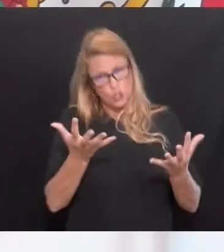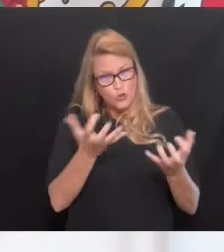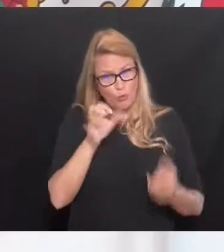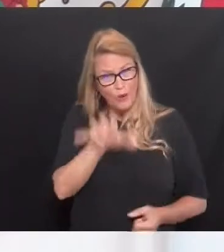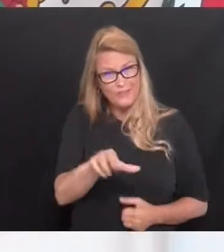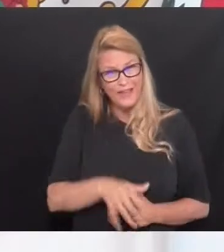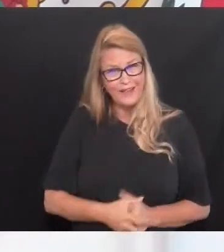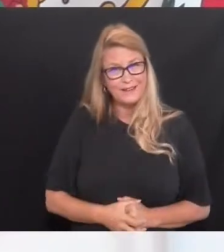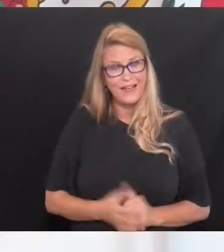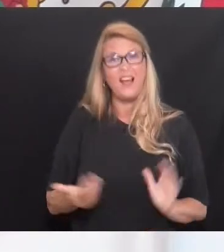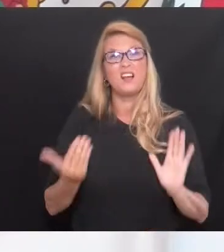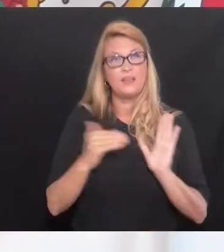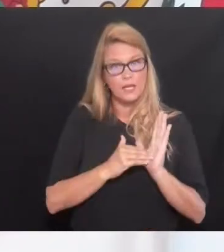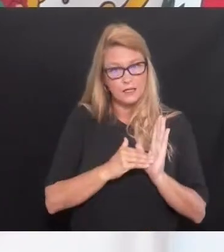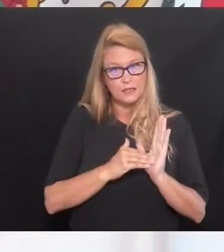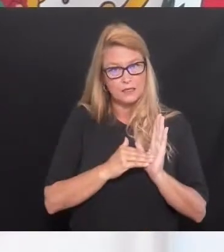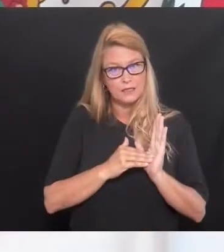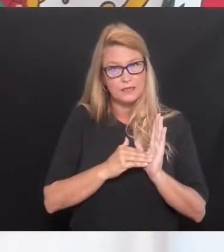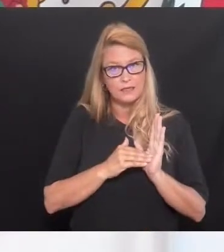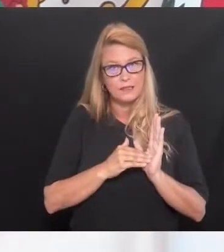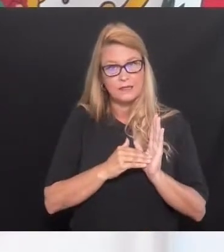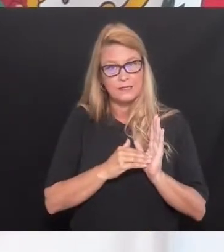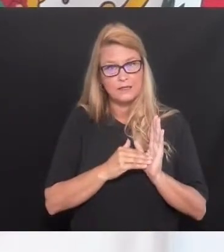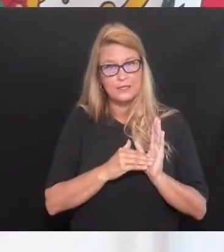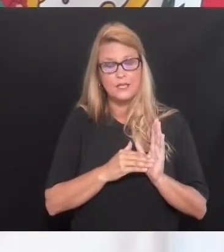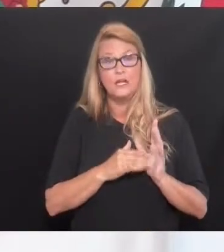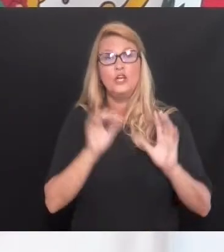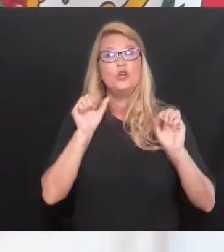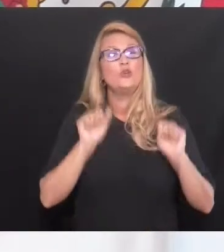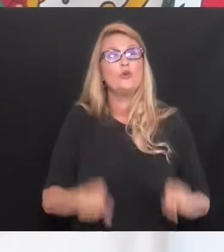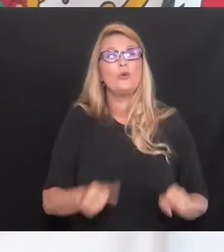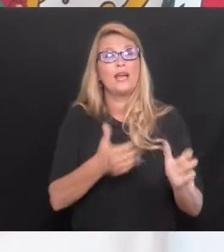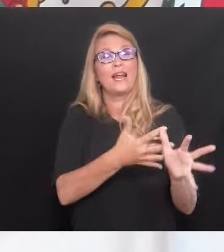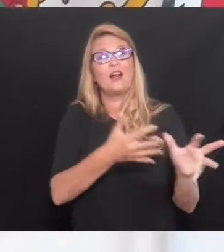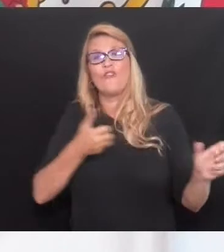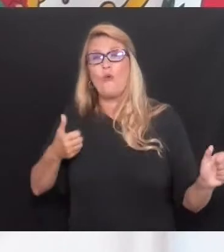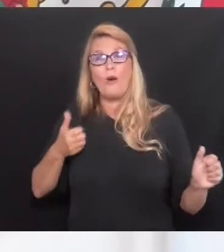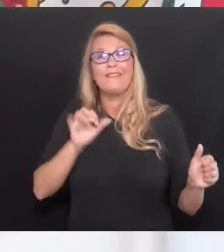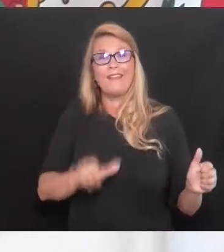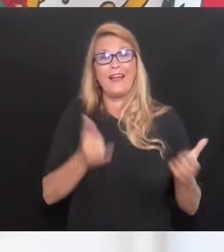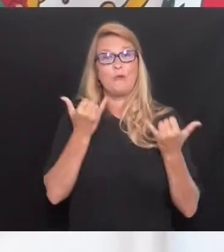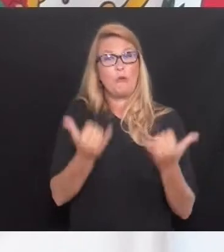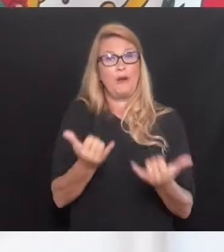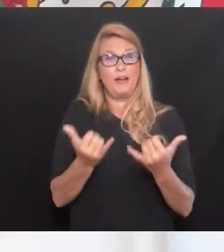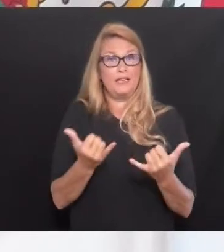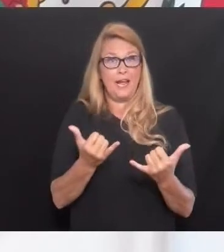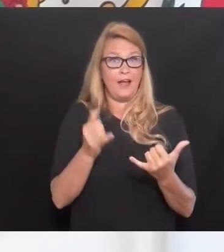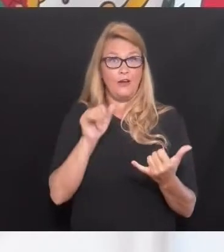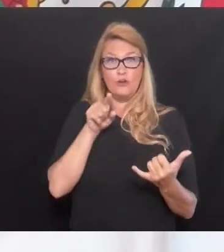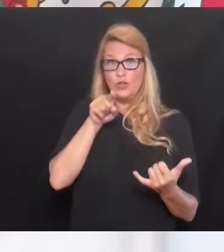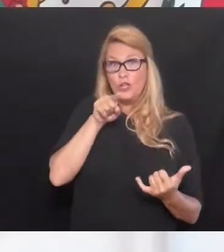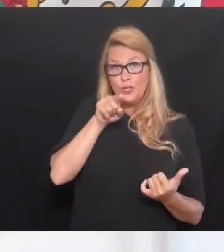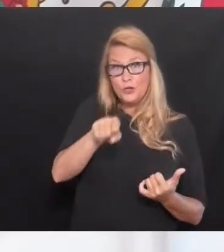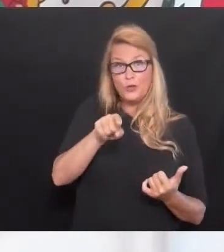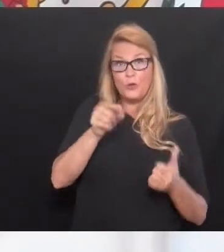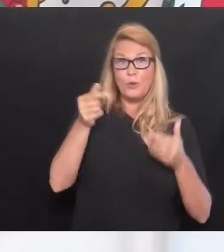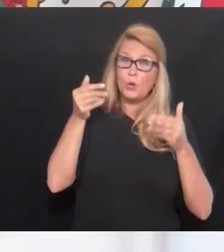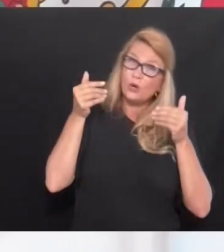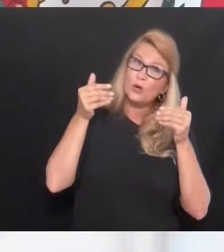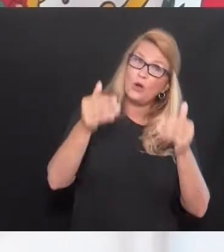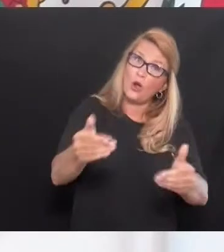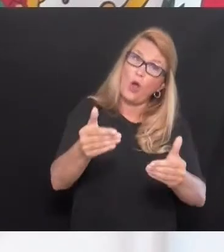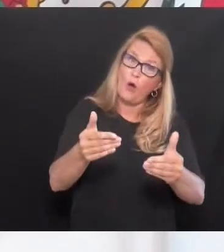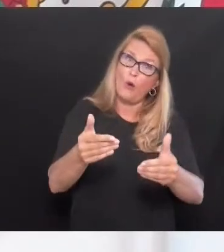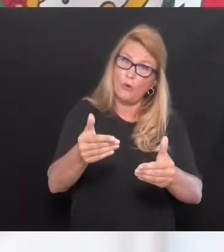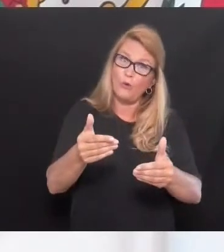to do that again? And we can avoid every bit of that if you'll just do what that